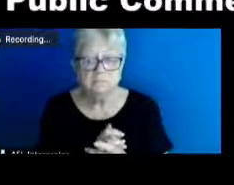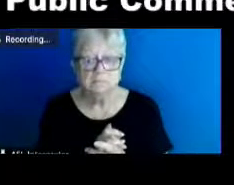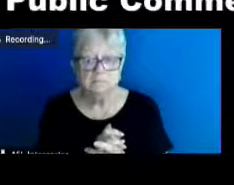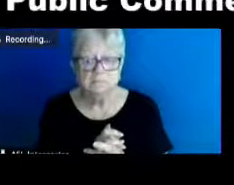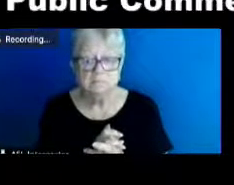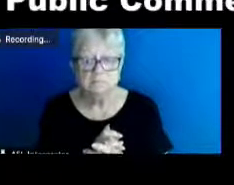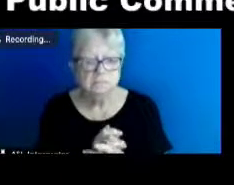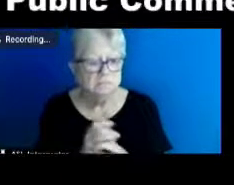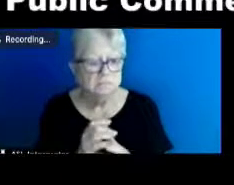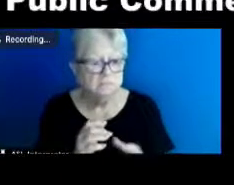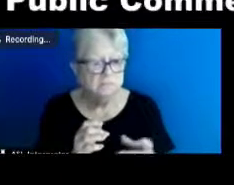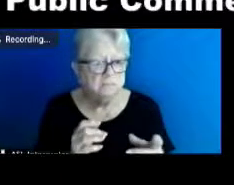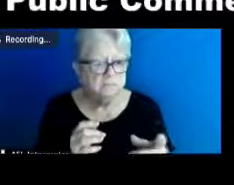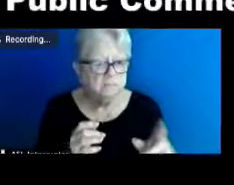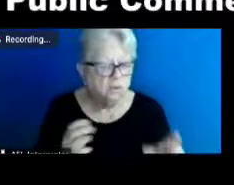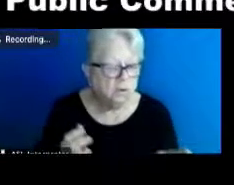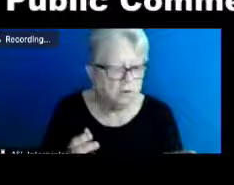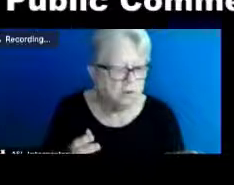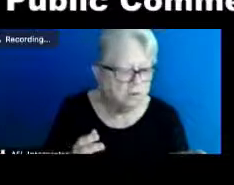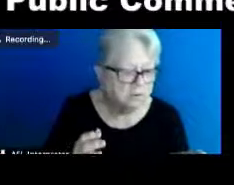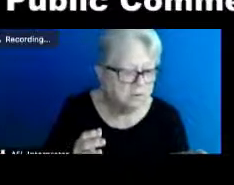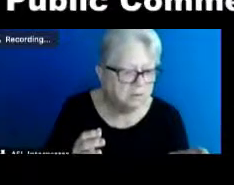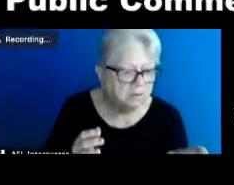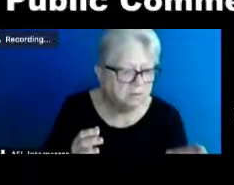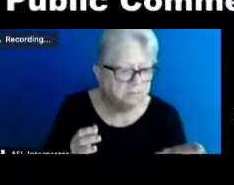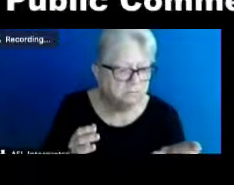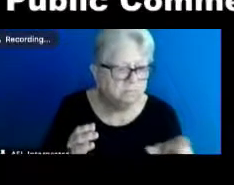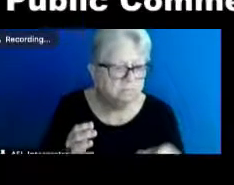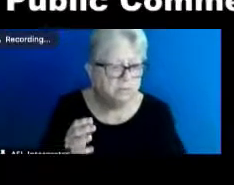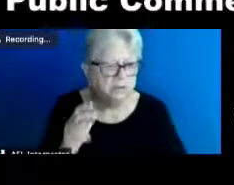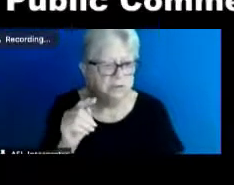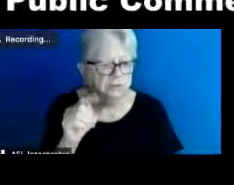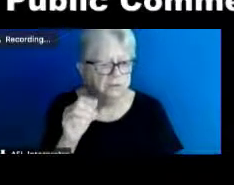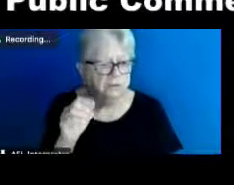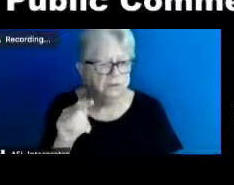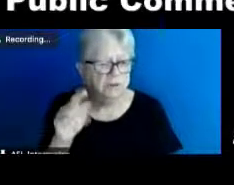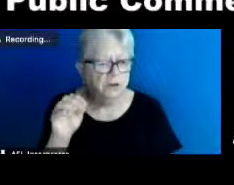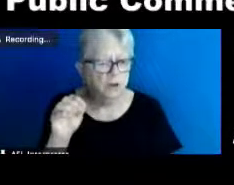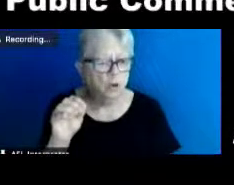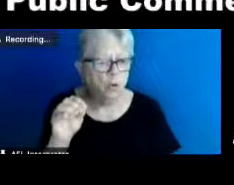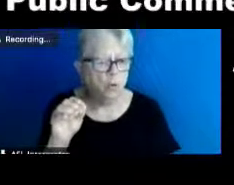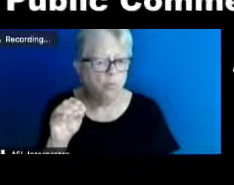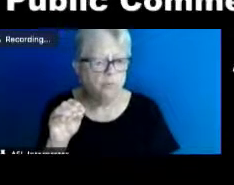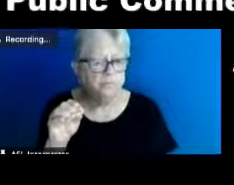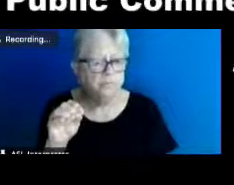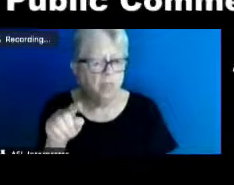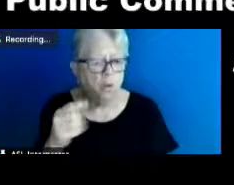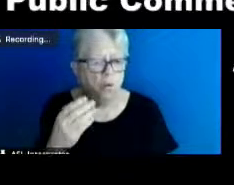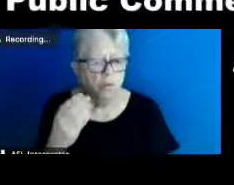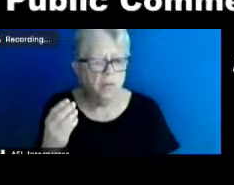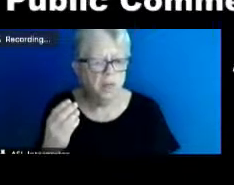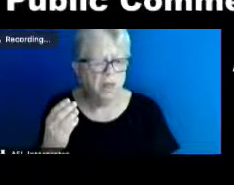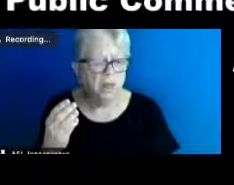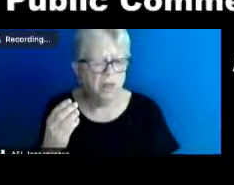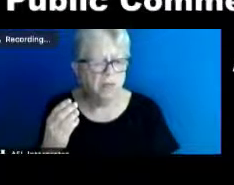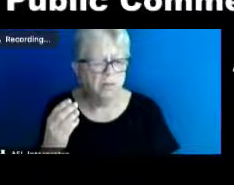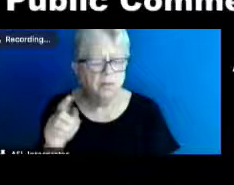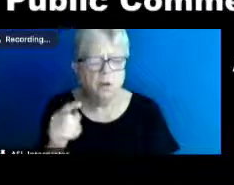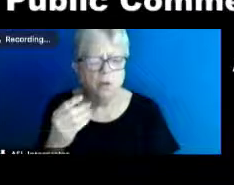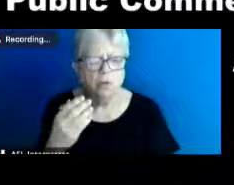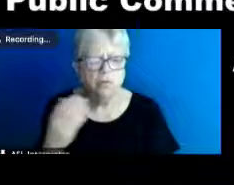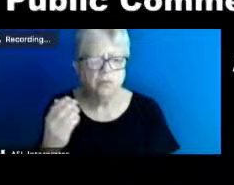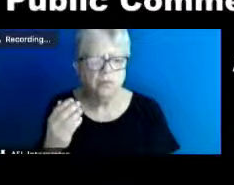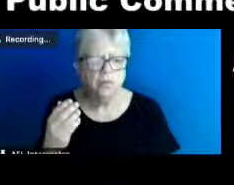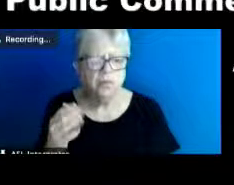Let's see, do we need a motion for this? Oh, go ahead, Commissioner Toledo. The only thing the only thing that is that